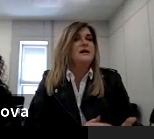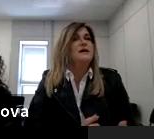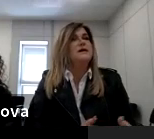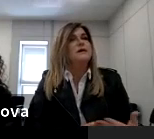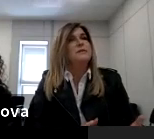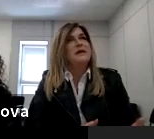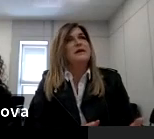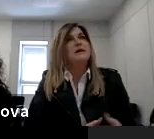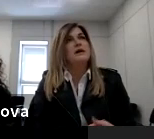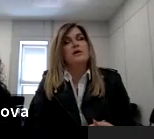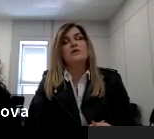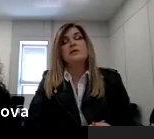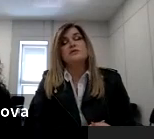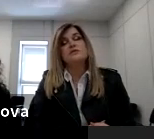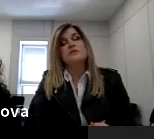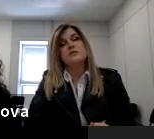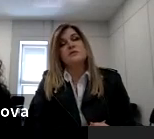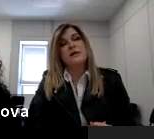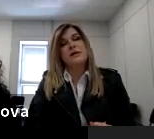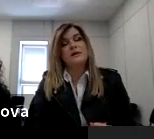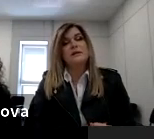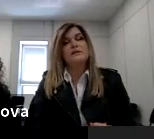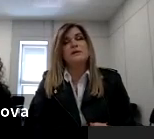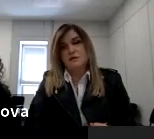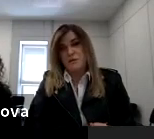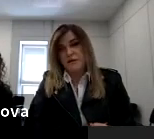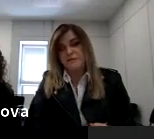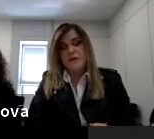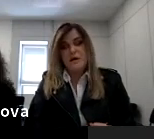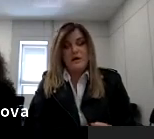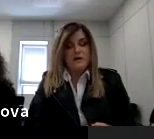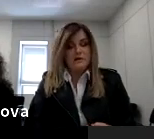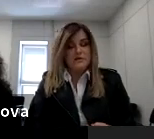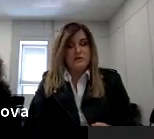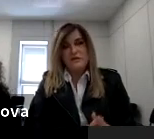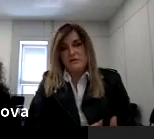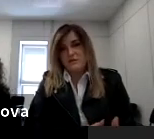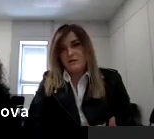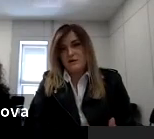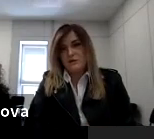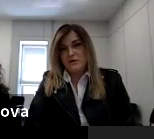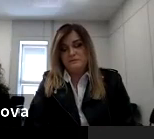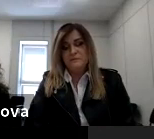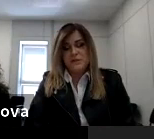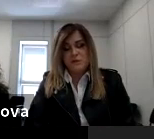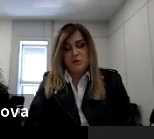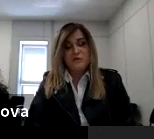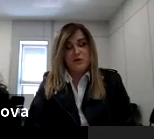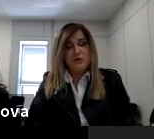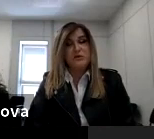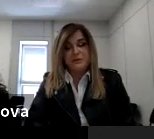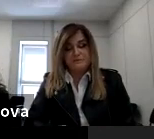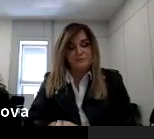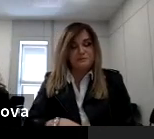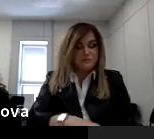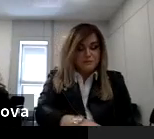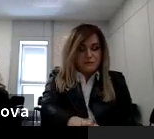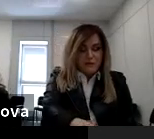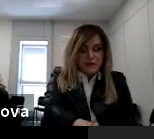are making our own control software and hardware. So this is our scope of work